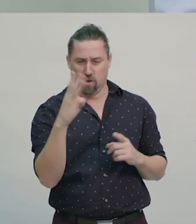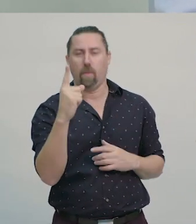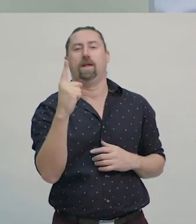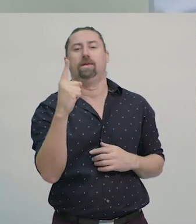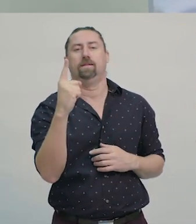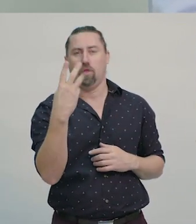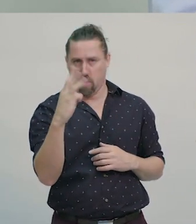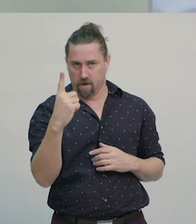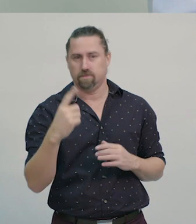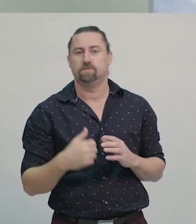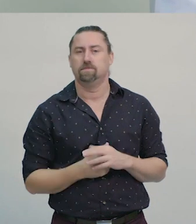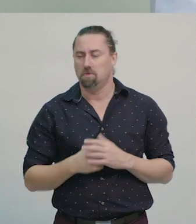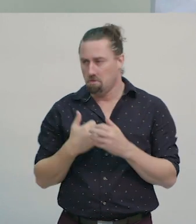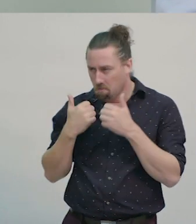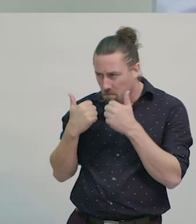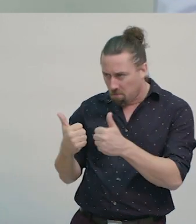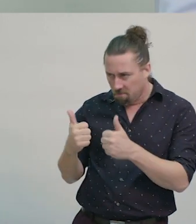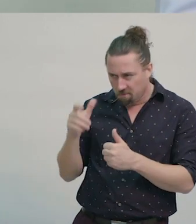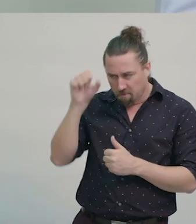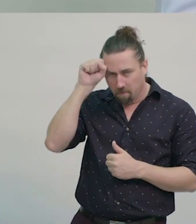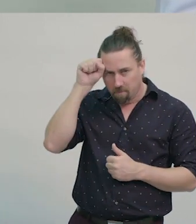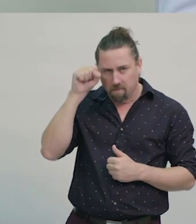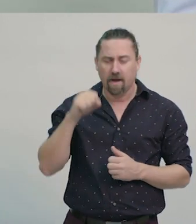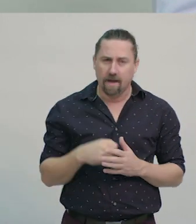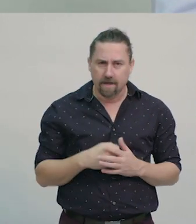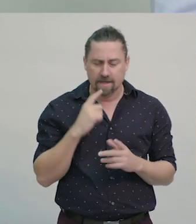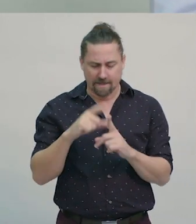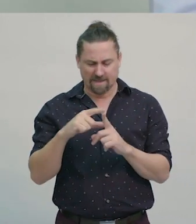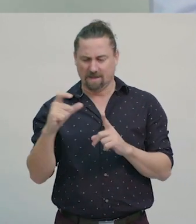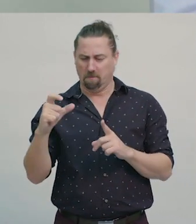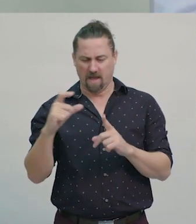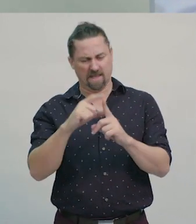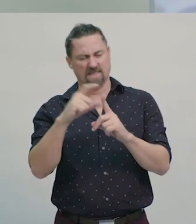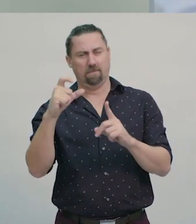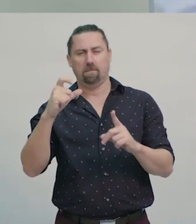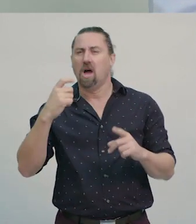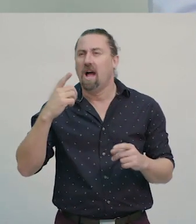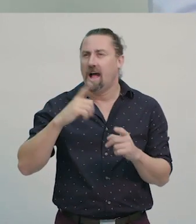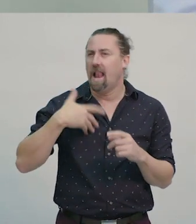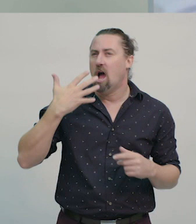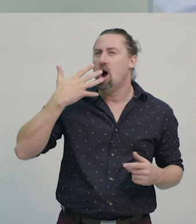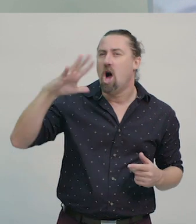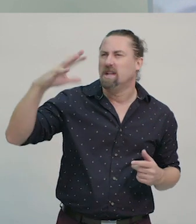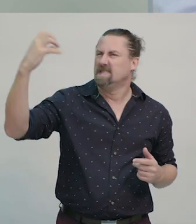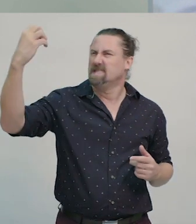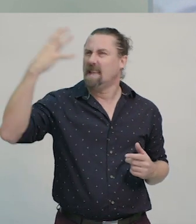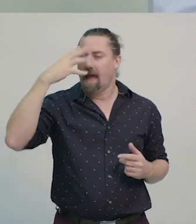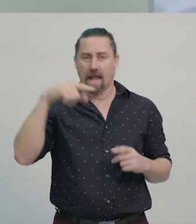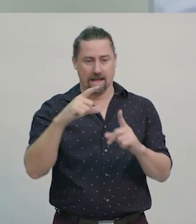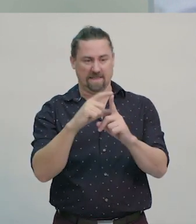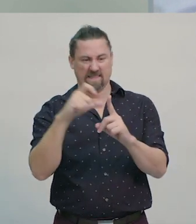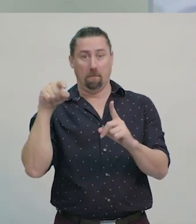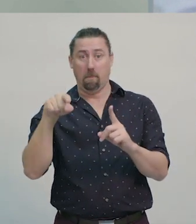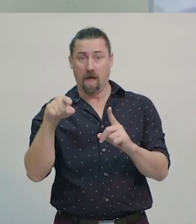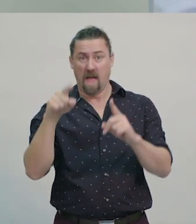has 31 days. Great job, Anne. Thinking about December makes me think of hot, sunny weather. December is officially the